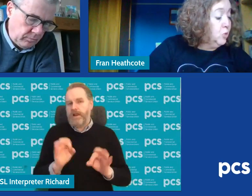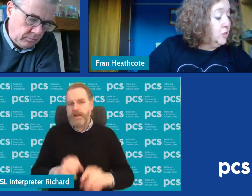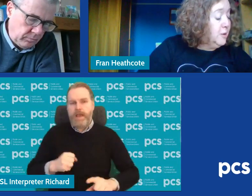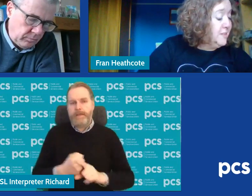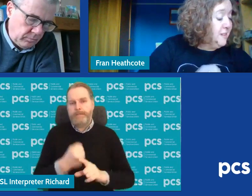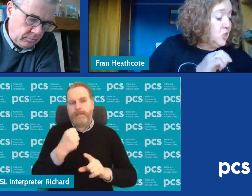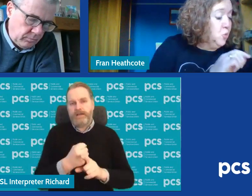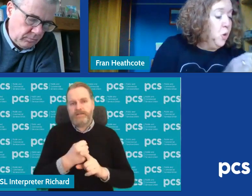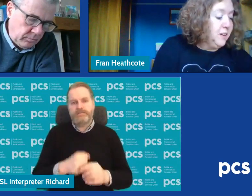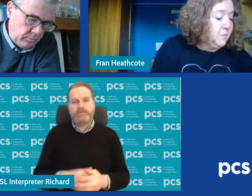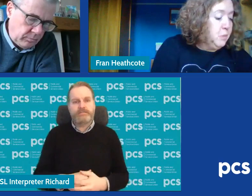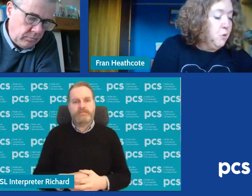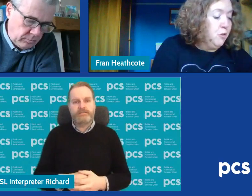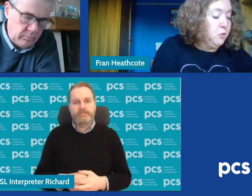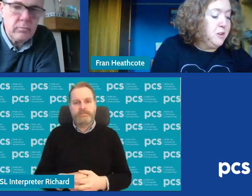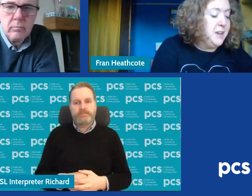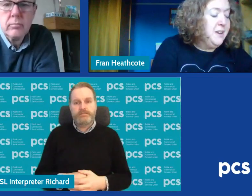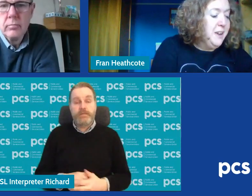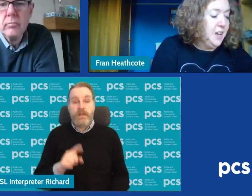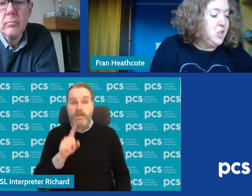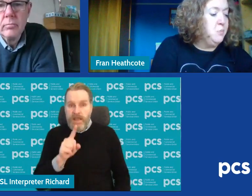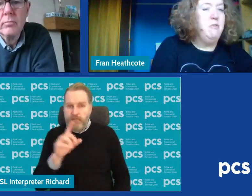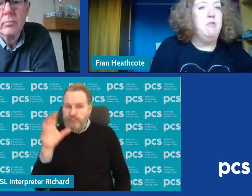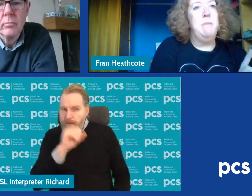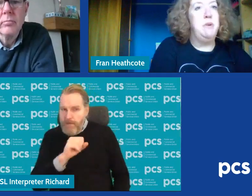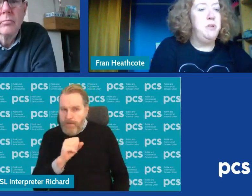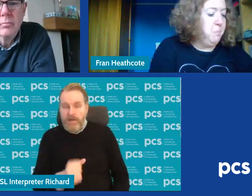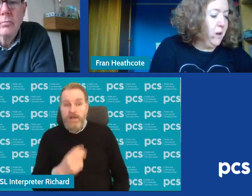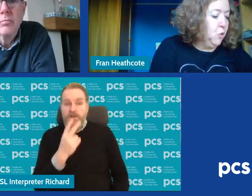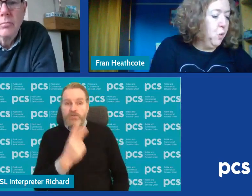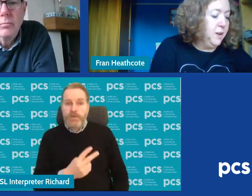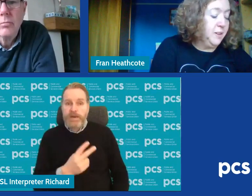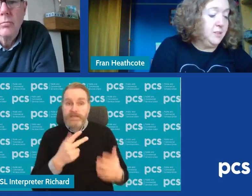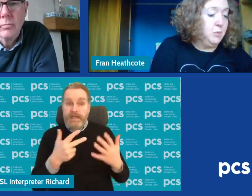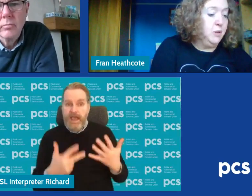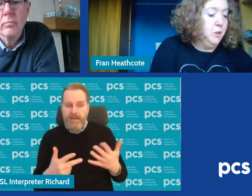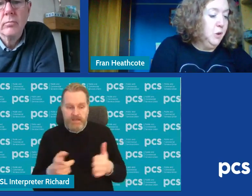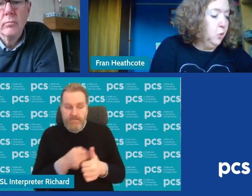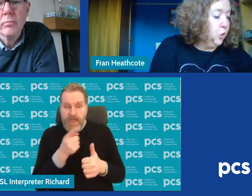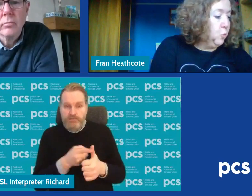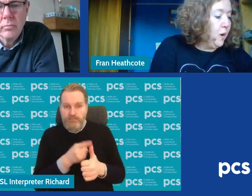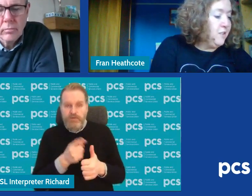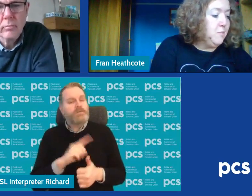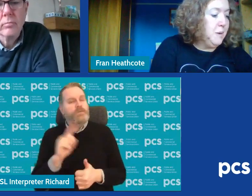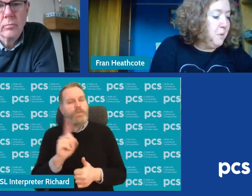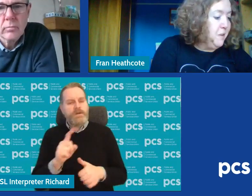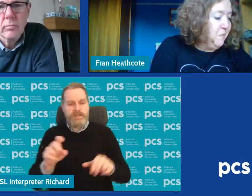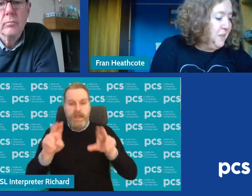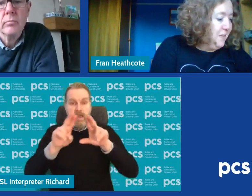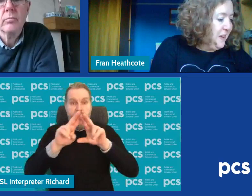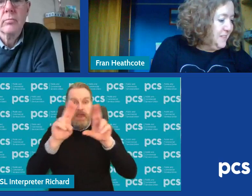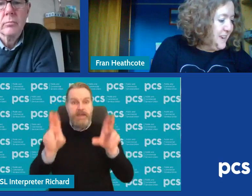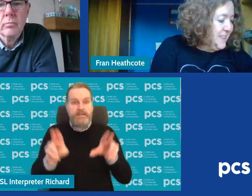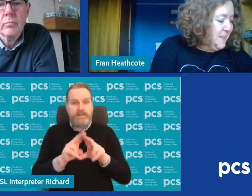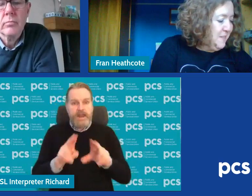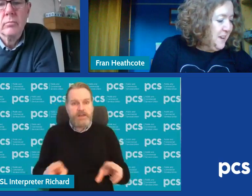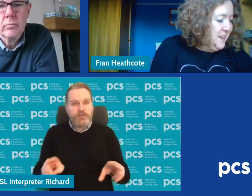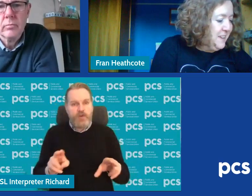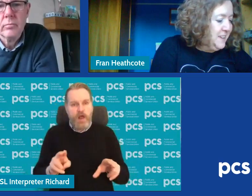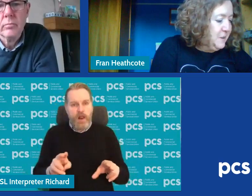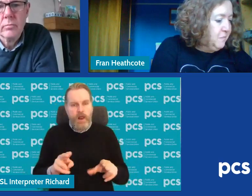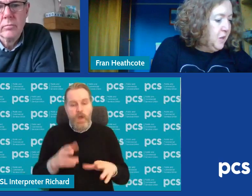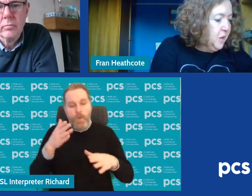April is also International Workers' Memorial Day and should be remembered by all workers. Well, what a good way to remember that day